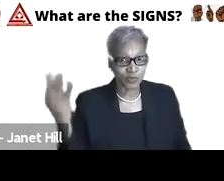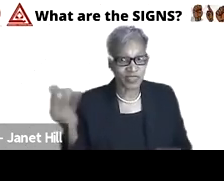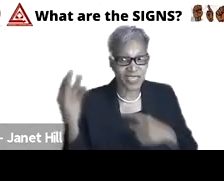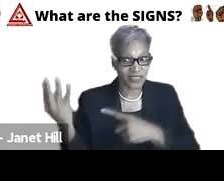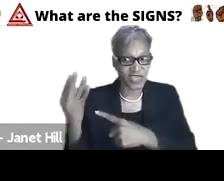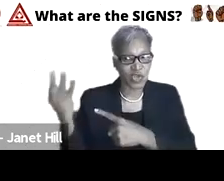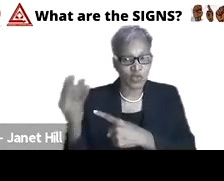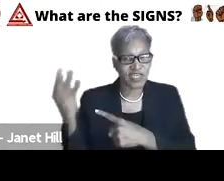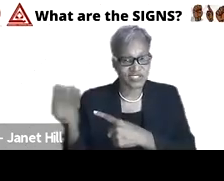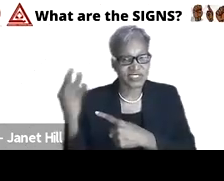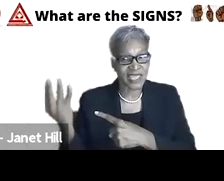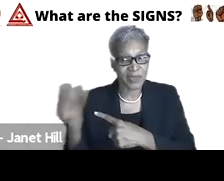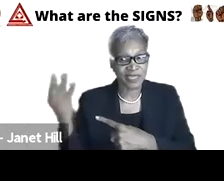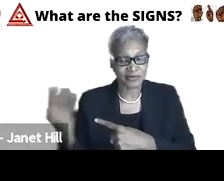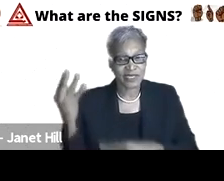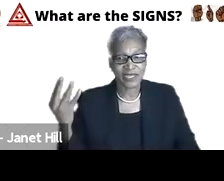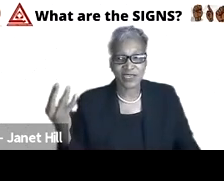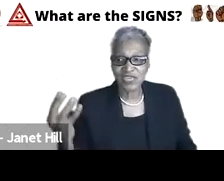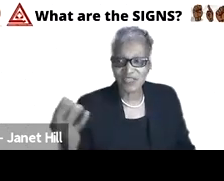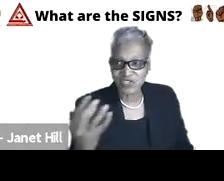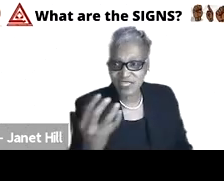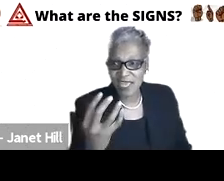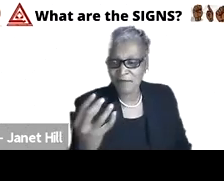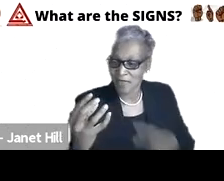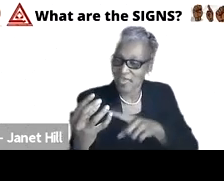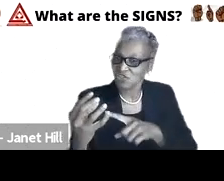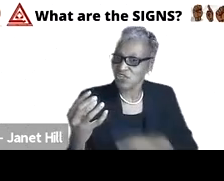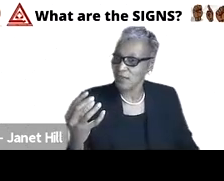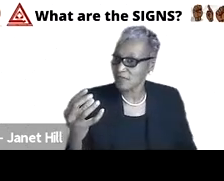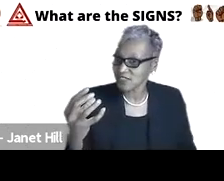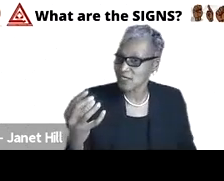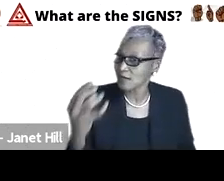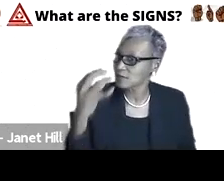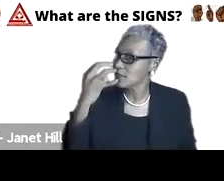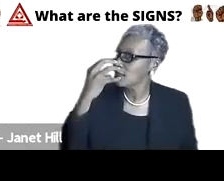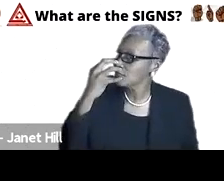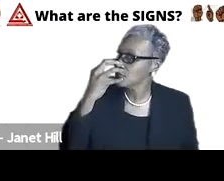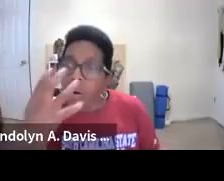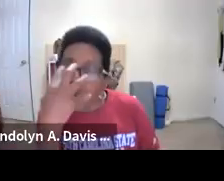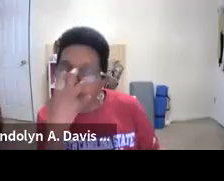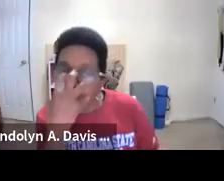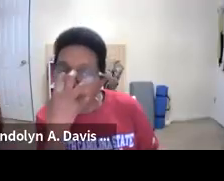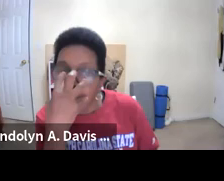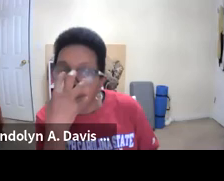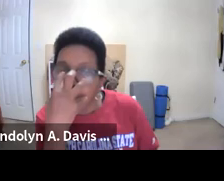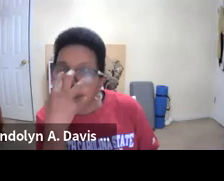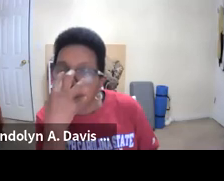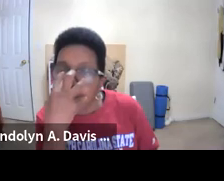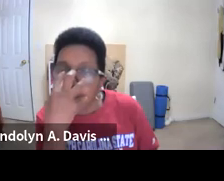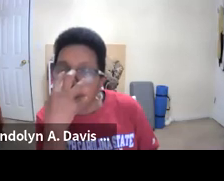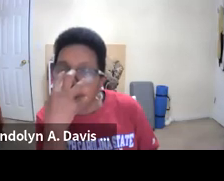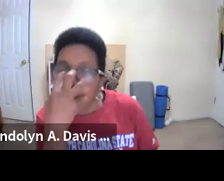but they know this is ambulance. Now you take the same handshake that's cup and put it right here. Guess